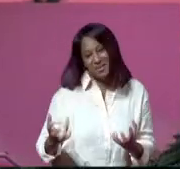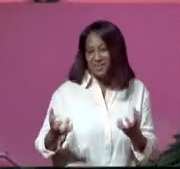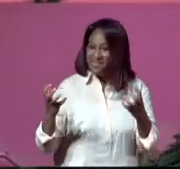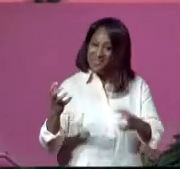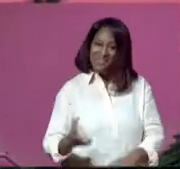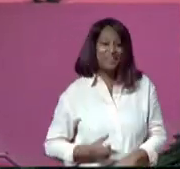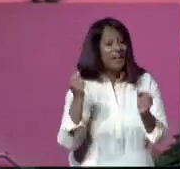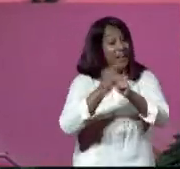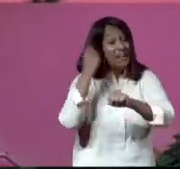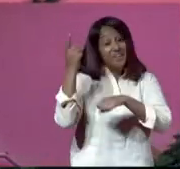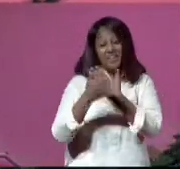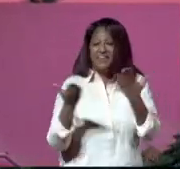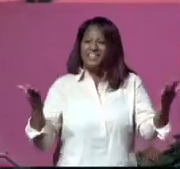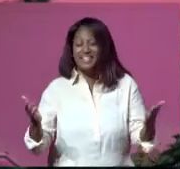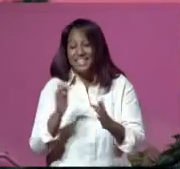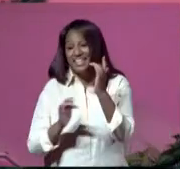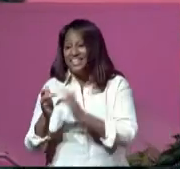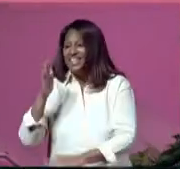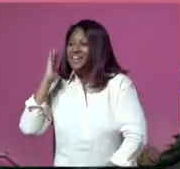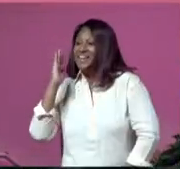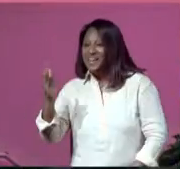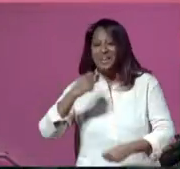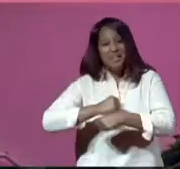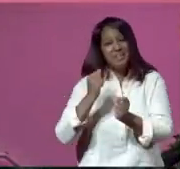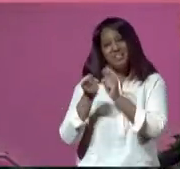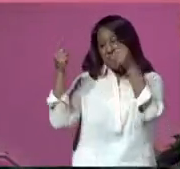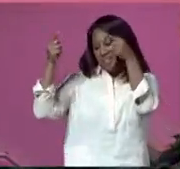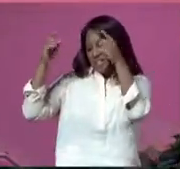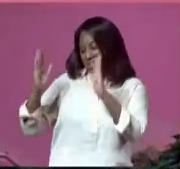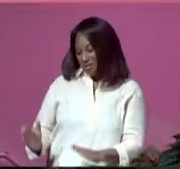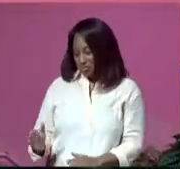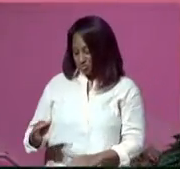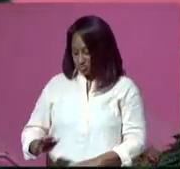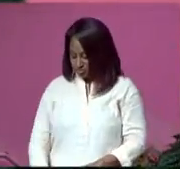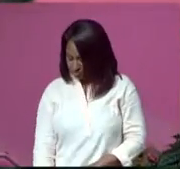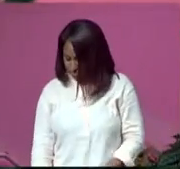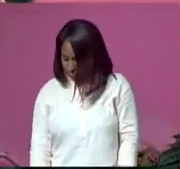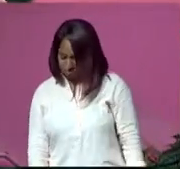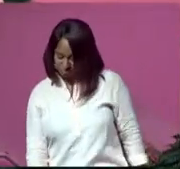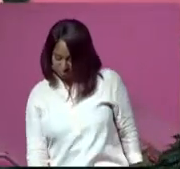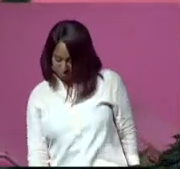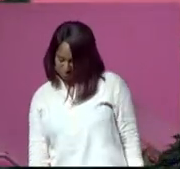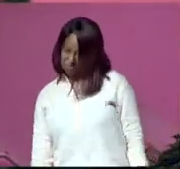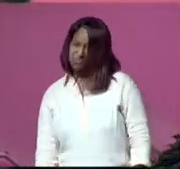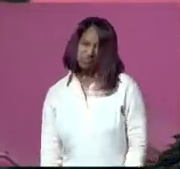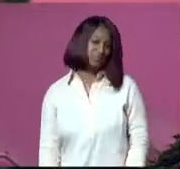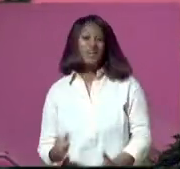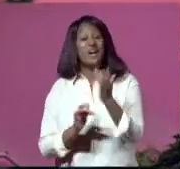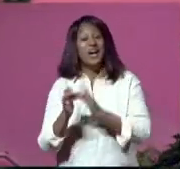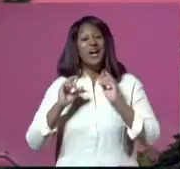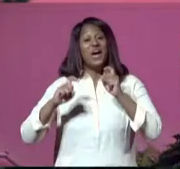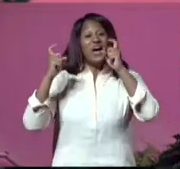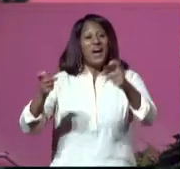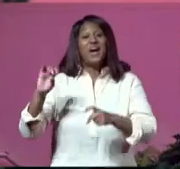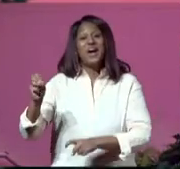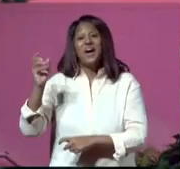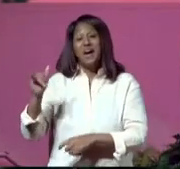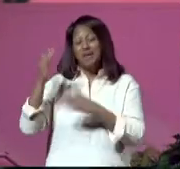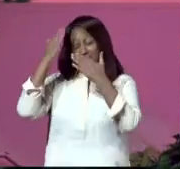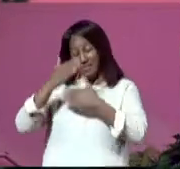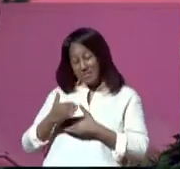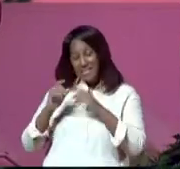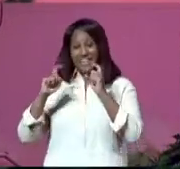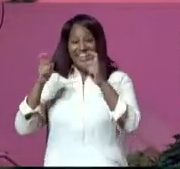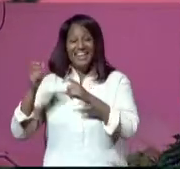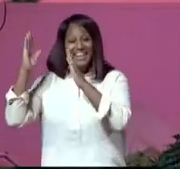he fight your battles? Won't he make your enemies your footstool? Won't he give you joy and sorrow? Won't he give you